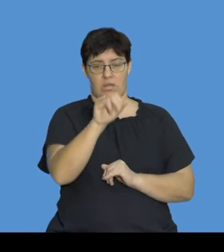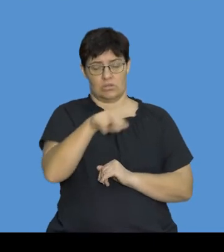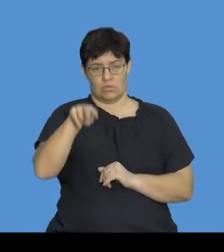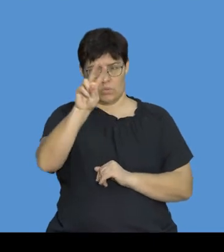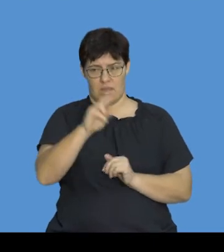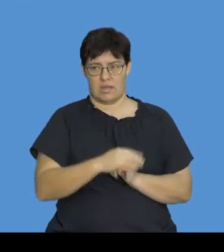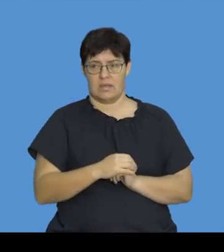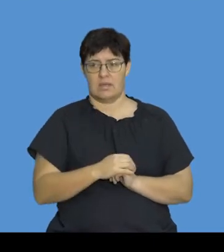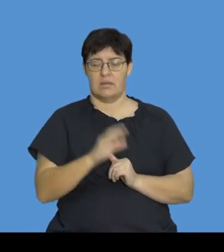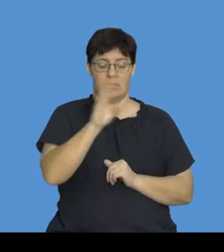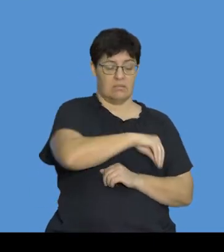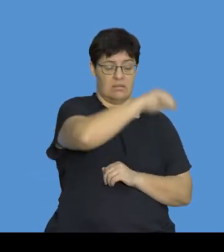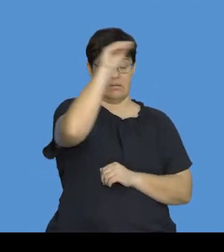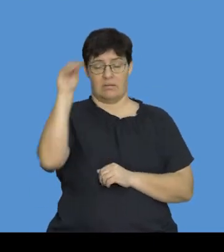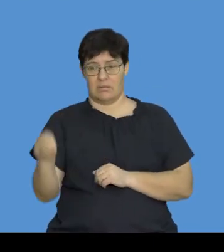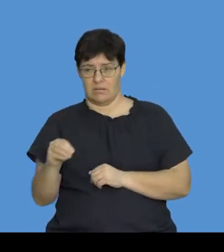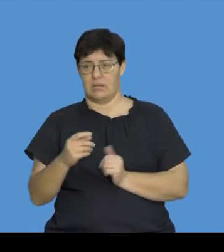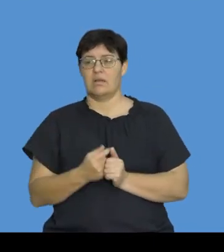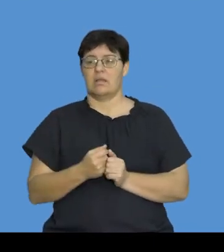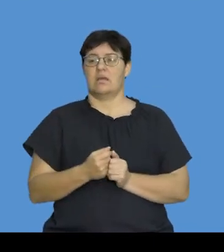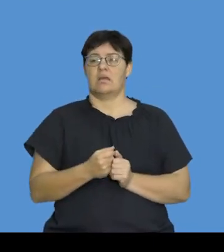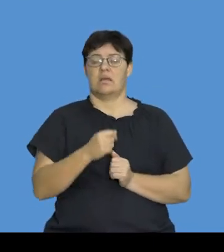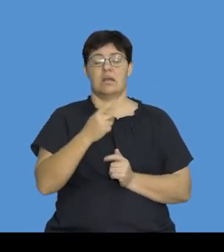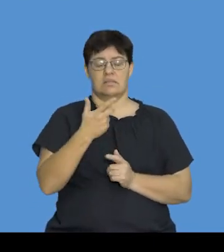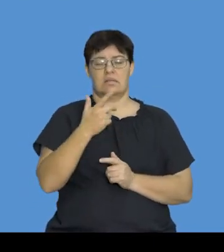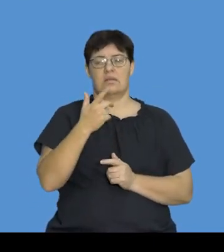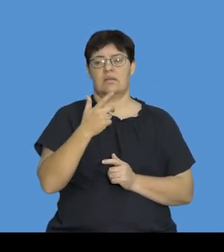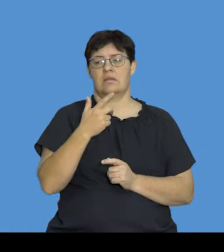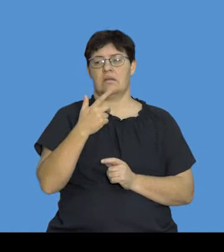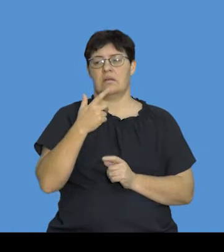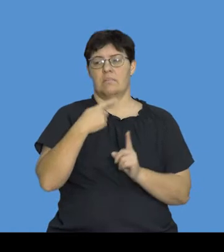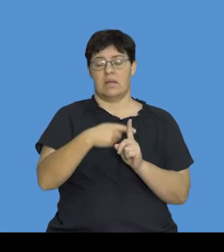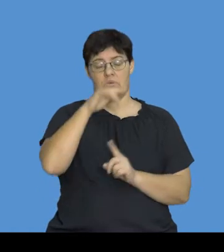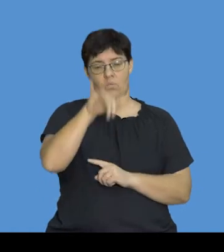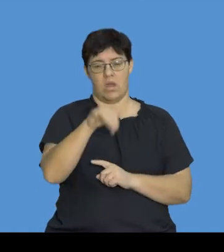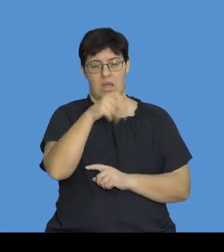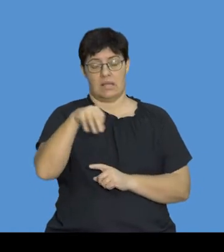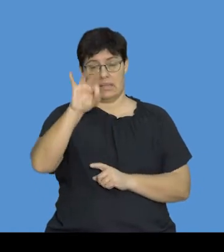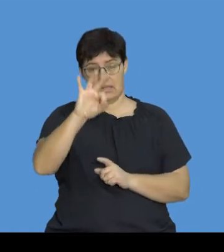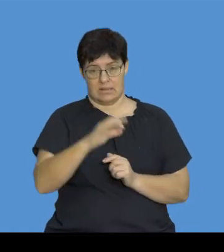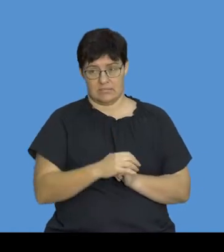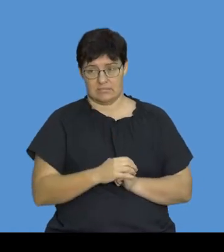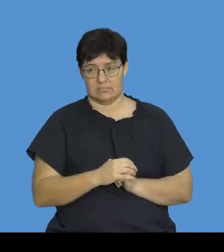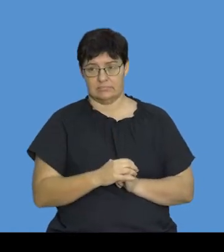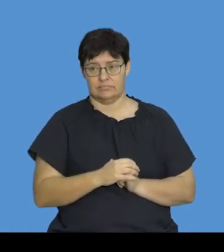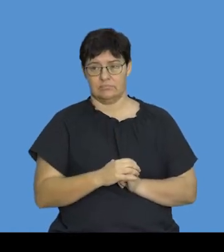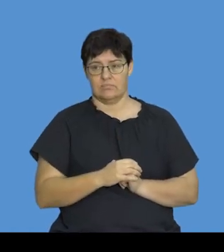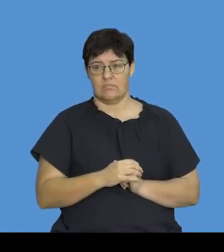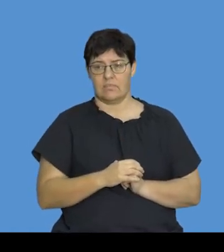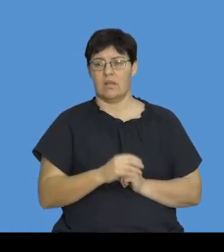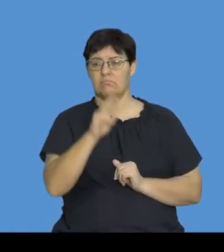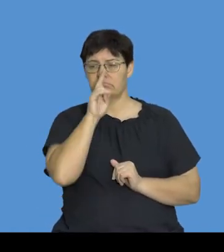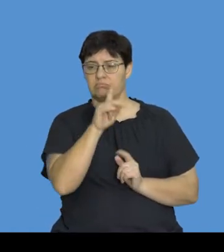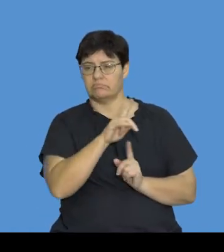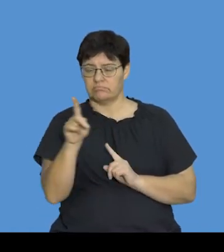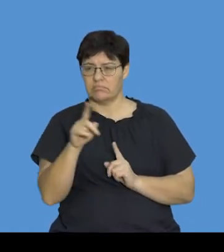xy squared. Then lastly, y by y squared gives me y cubed, right? And then from there you